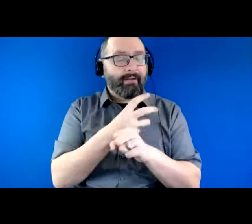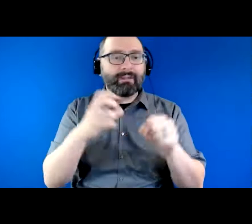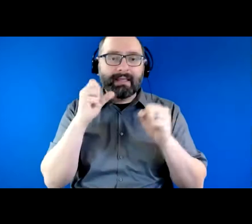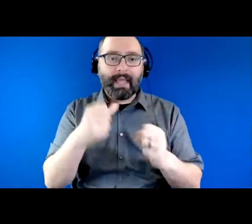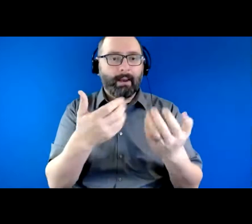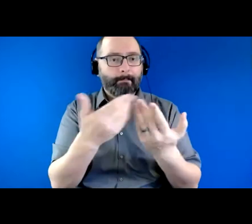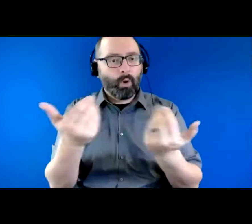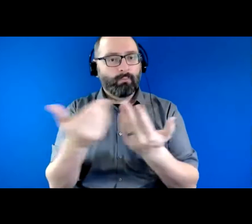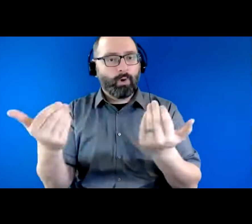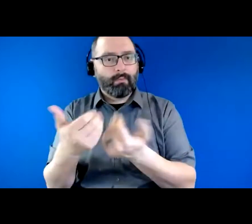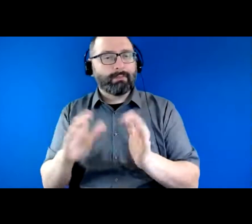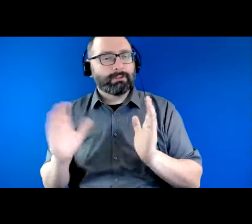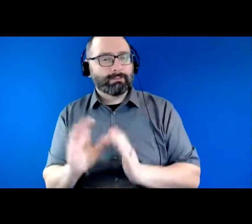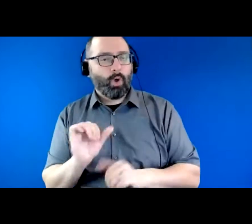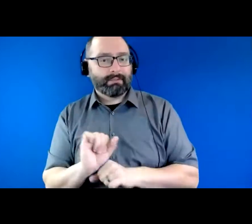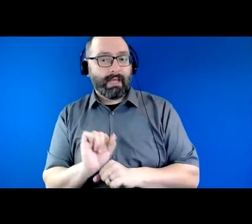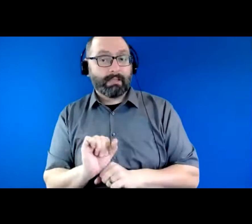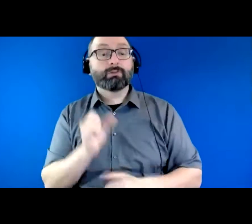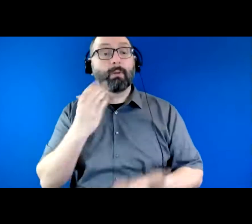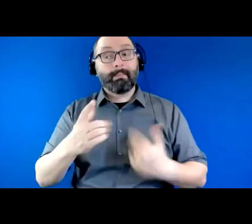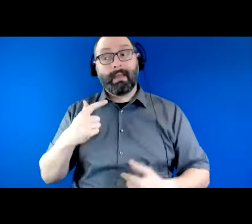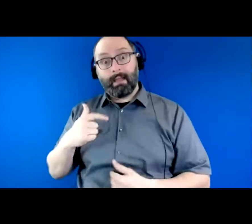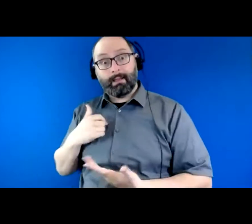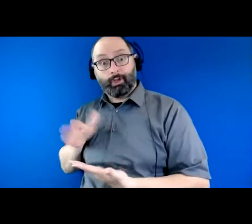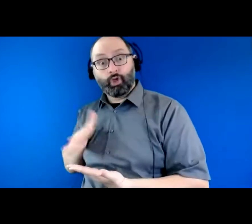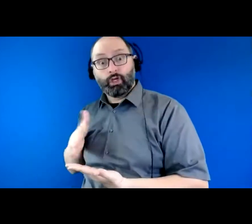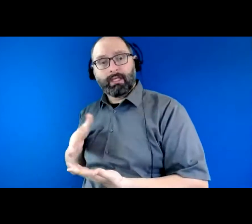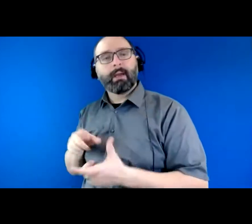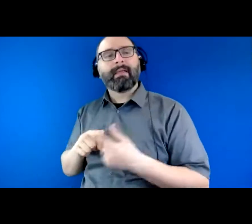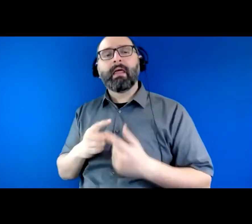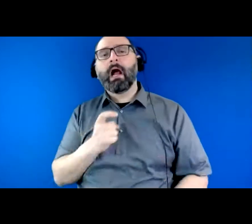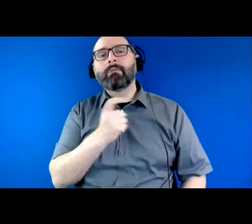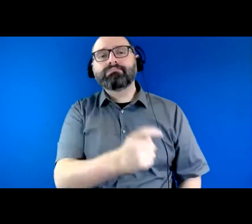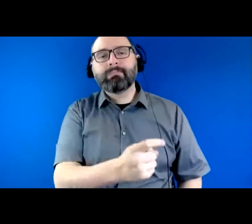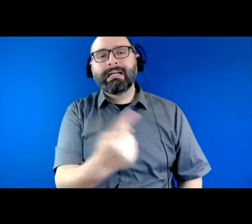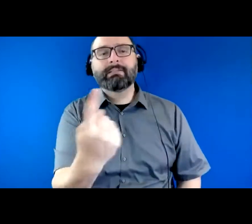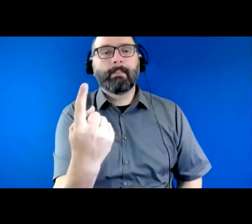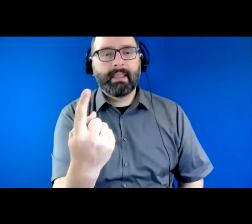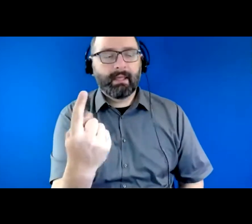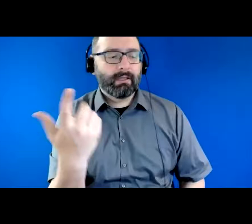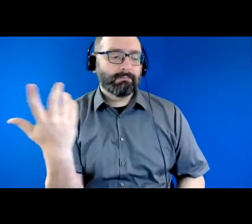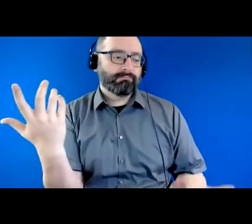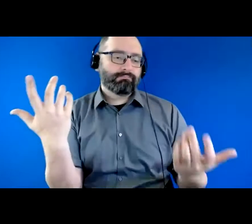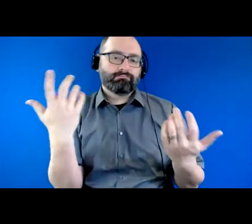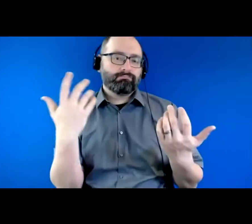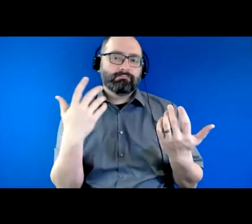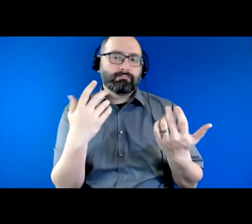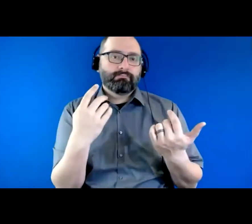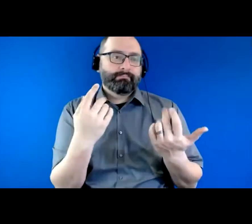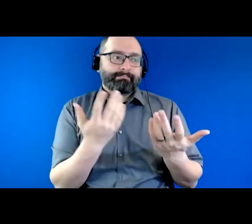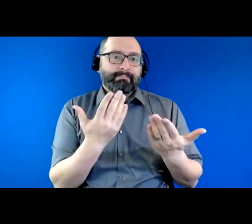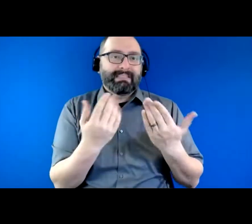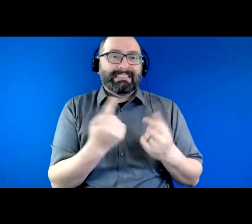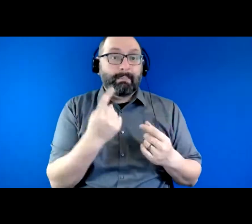smaller tasks. So if you yourself are cooking, preparing something, you can give them something to whatever is appropriate for their, their